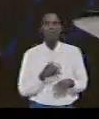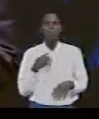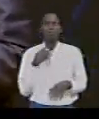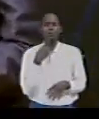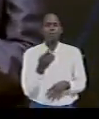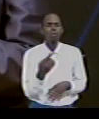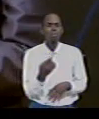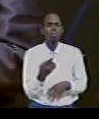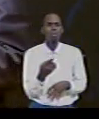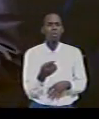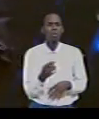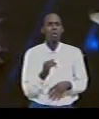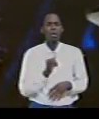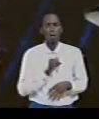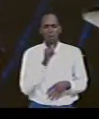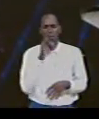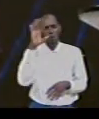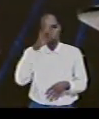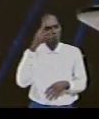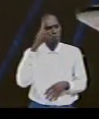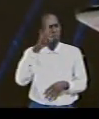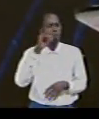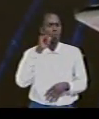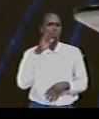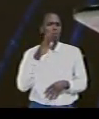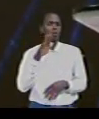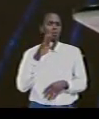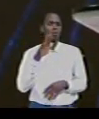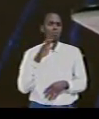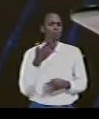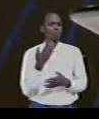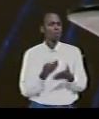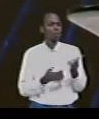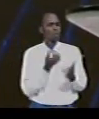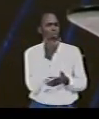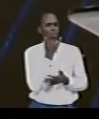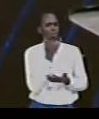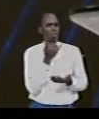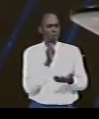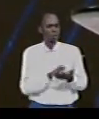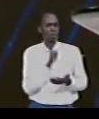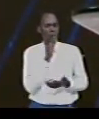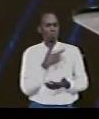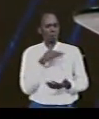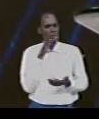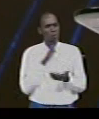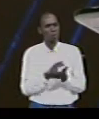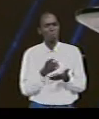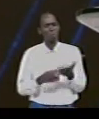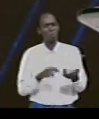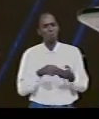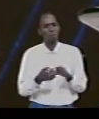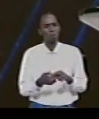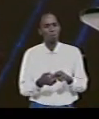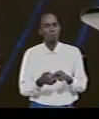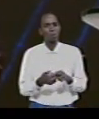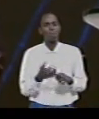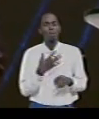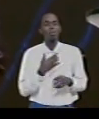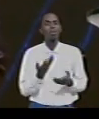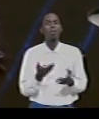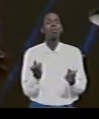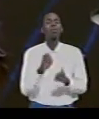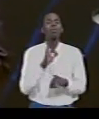asking for Mrs. So-and-so. I say, what's the matter? That's my wife. Said, where